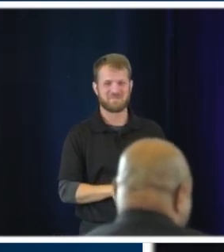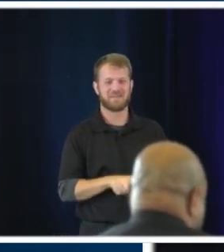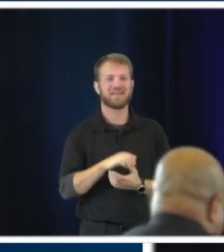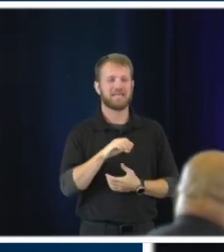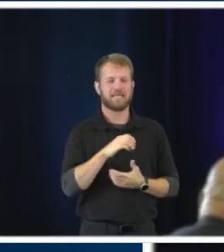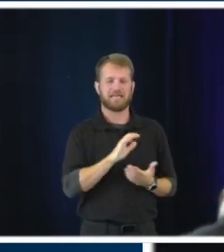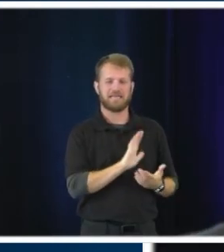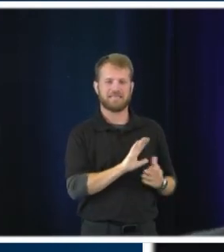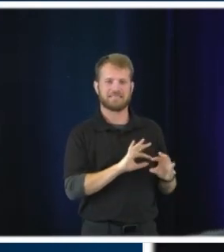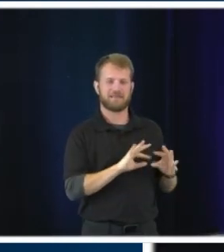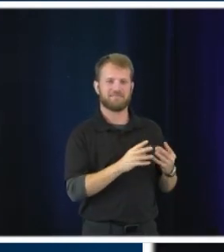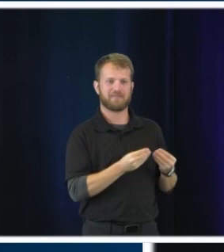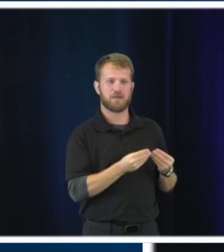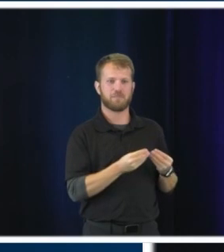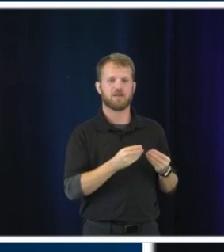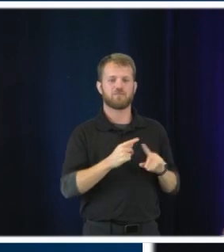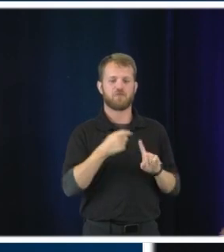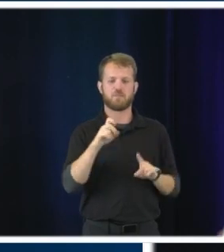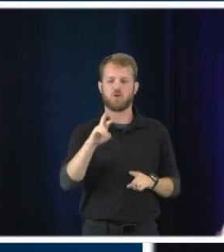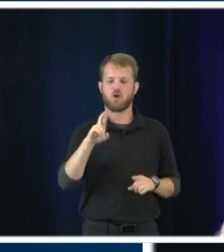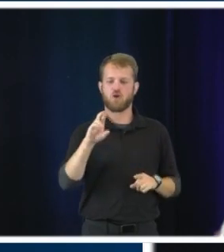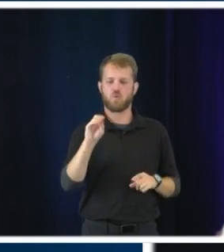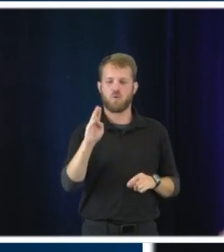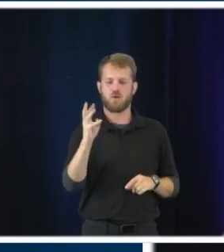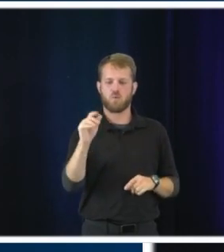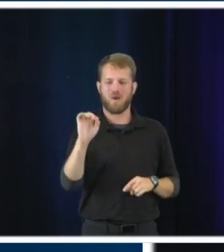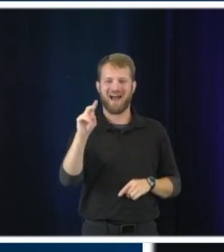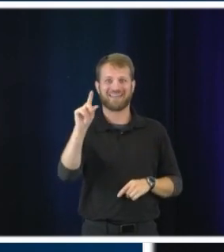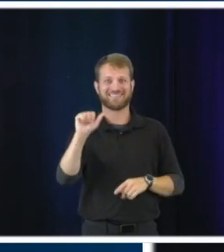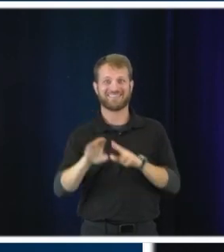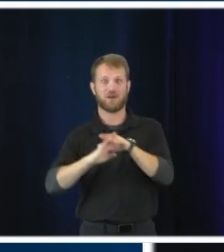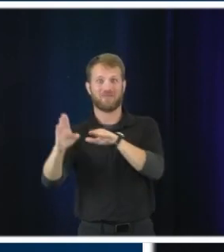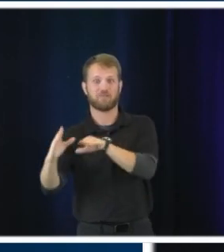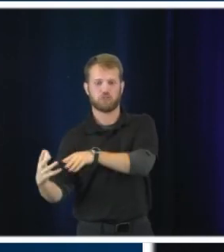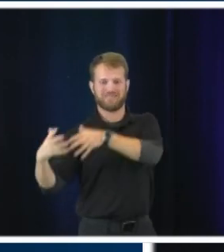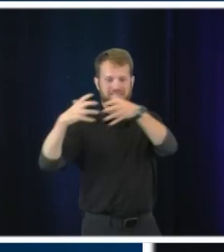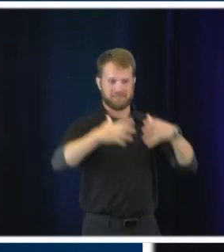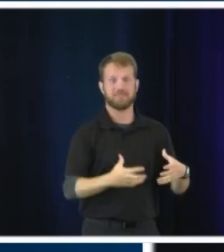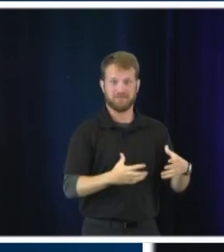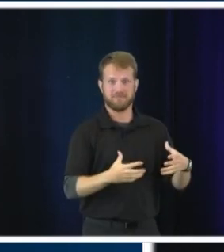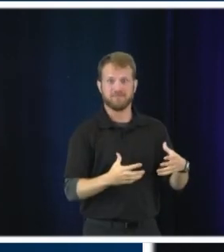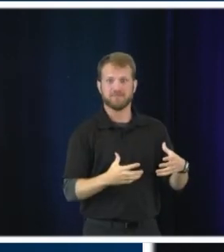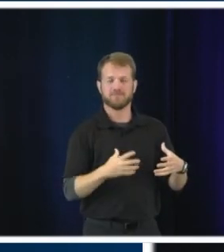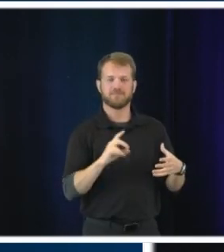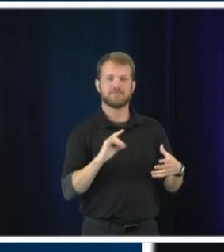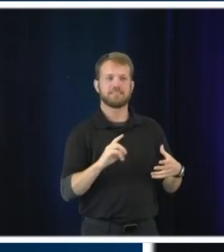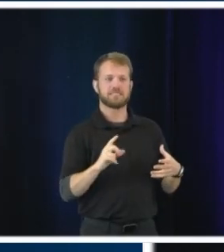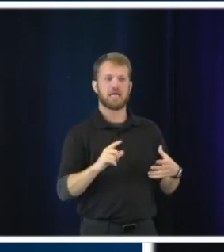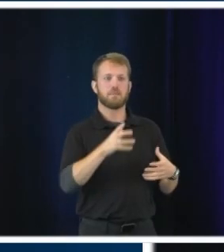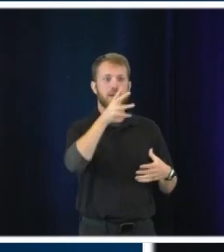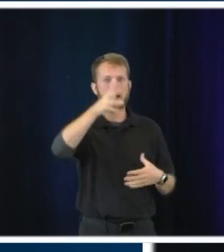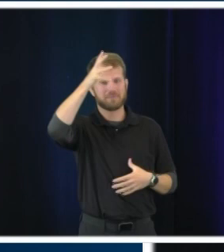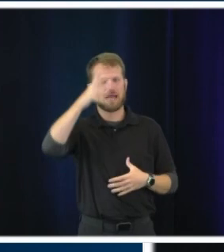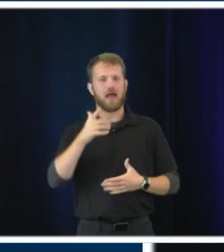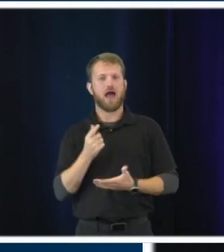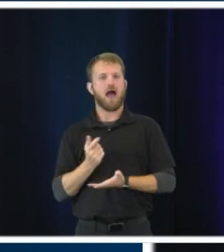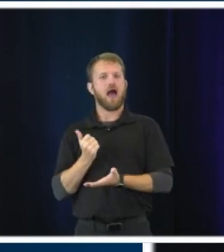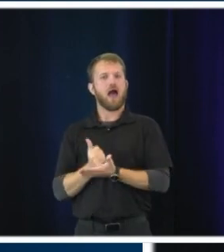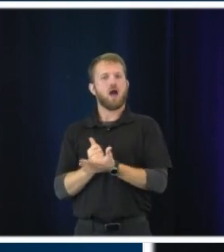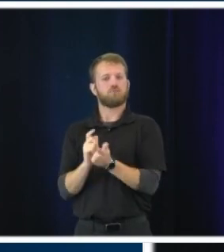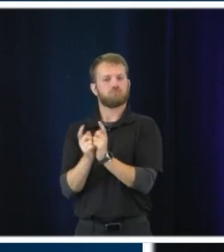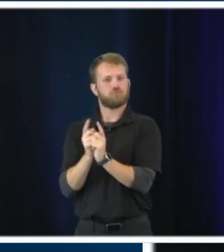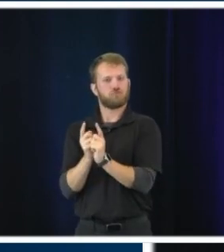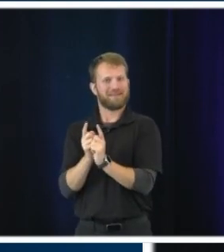Cedric's family arrived from Rwanda as refugees. Cedric assists both his mother and his father with interpreting and supports an